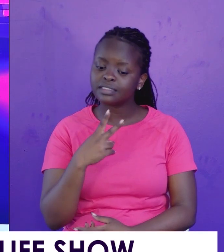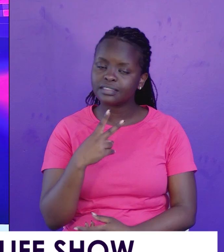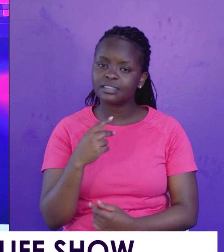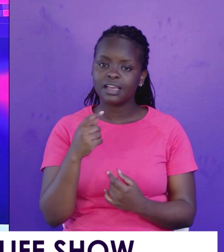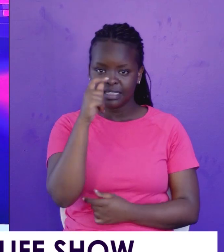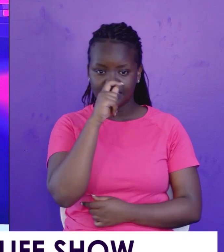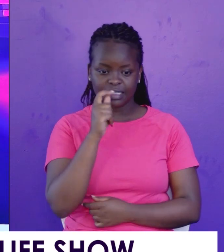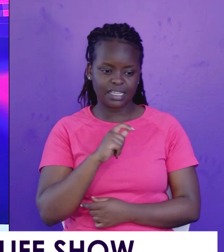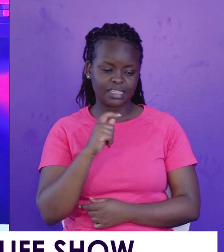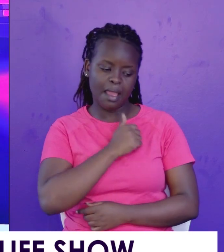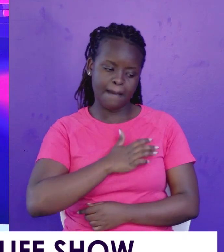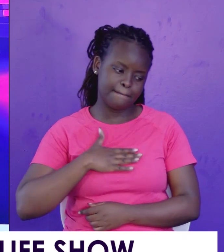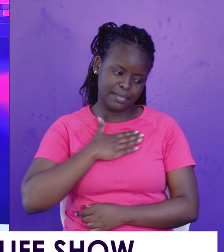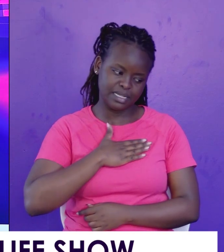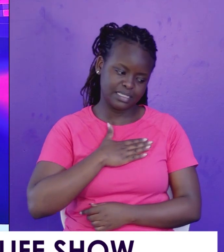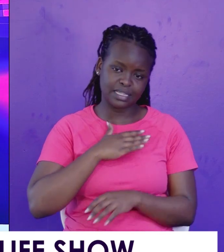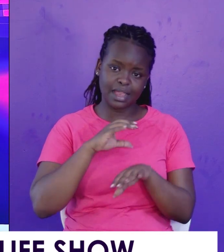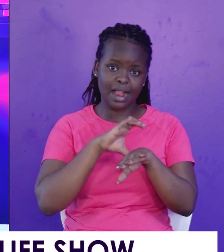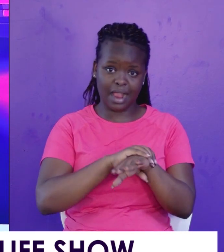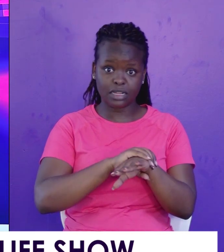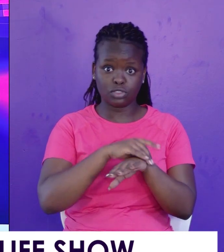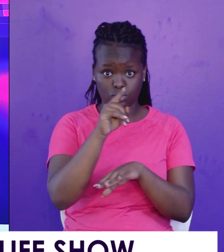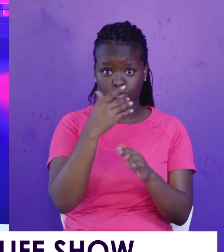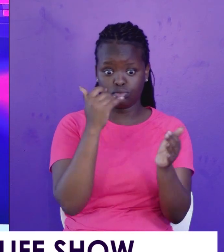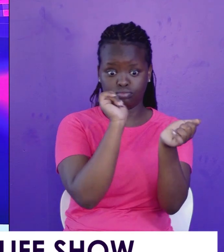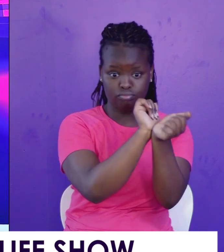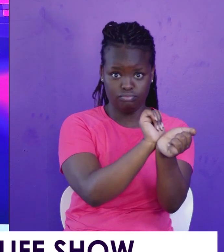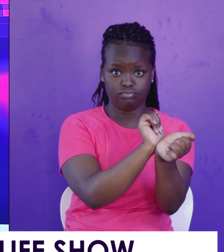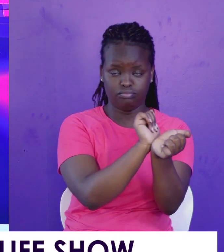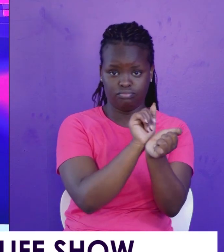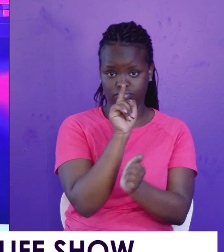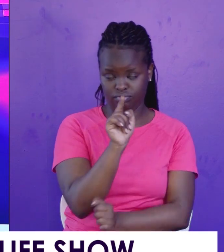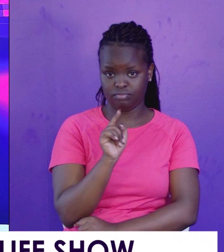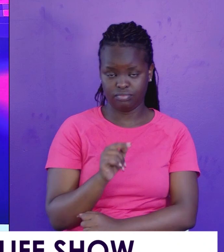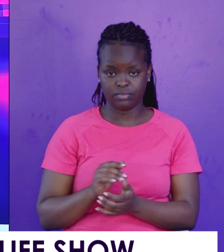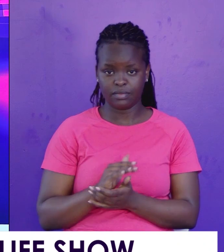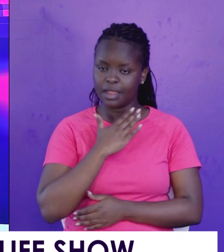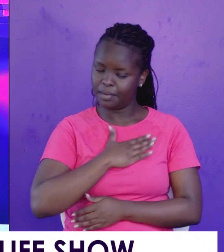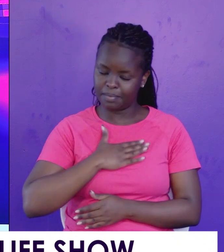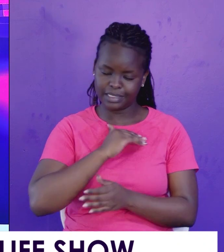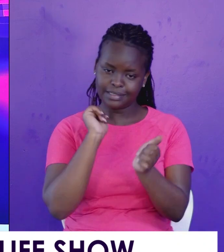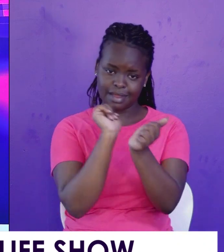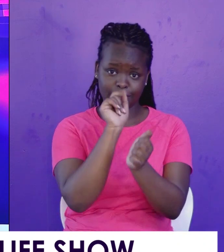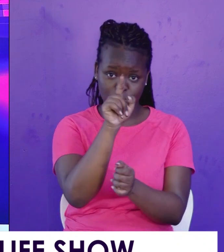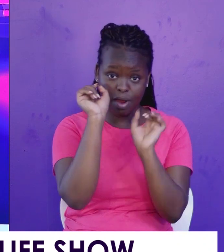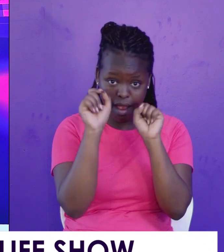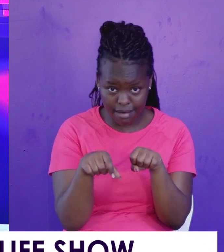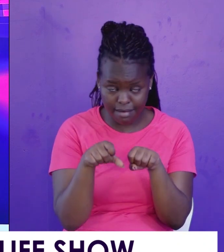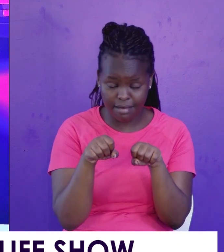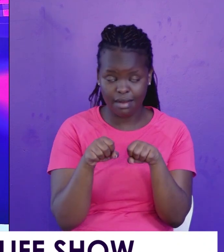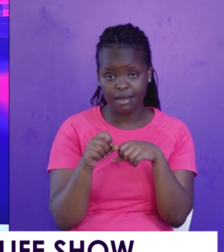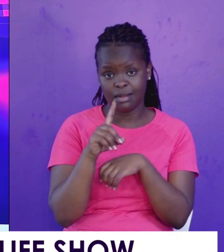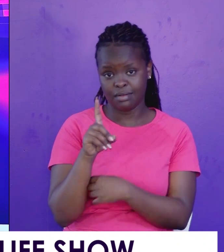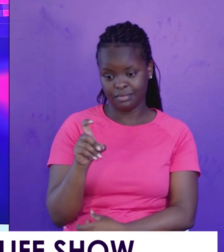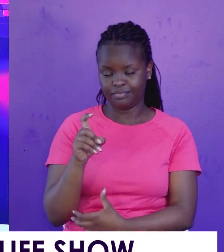Tanzanians, na tafadhali naweza kukushika. Tafadhali naweza kukushika nikuweke pingu. Tell Kenya like that. The guy will take off. I